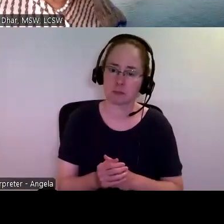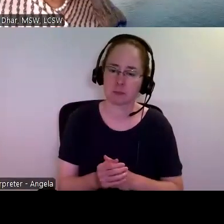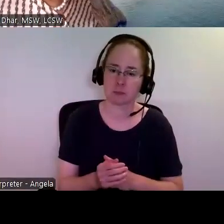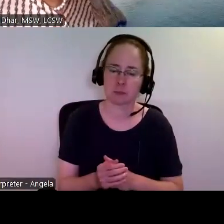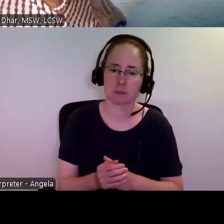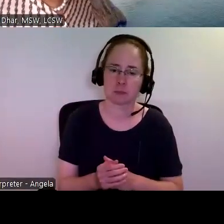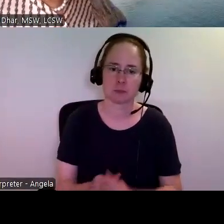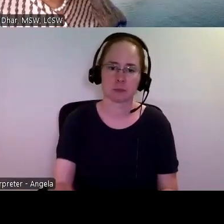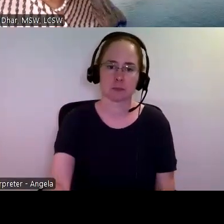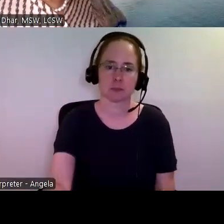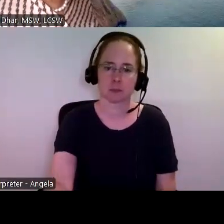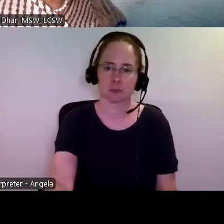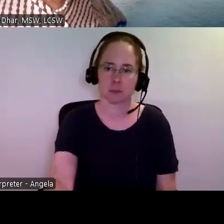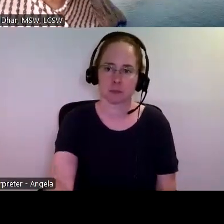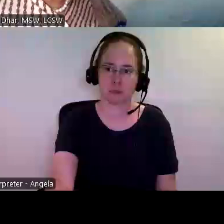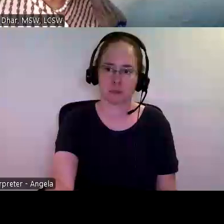Next slide.